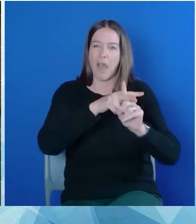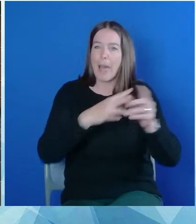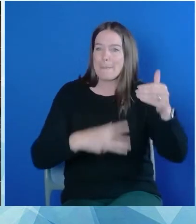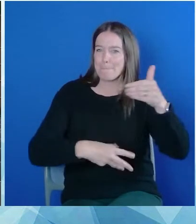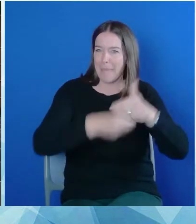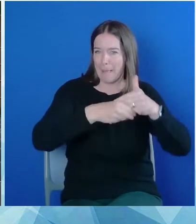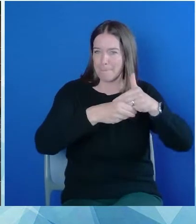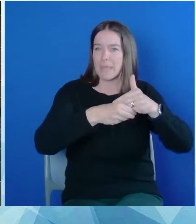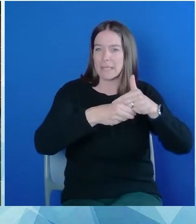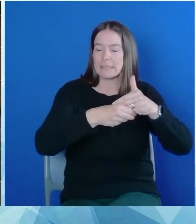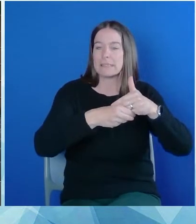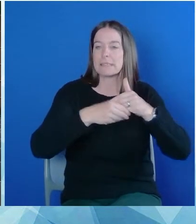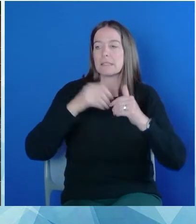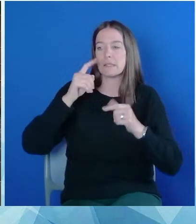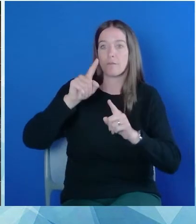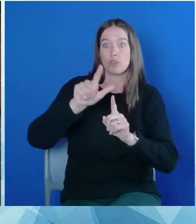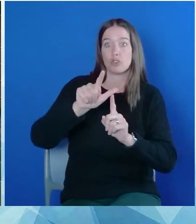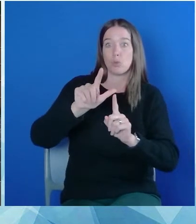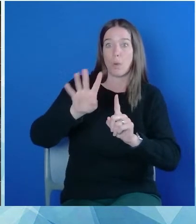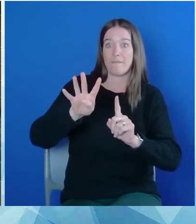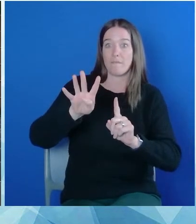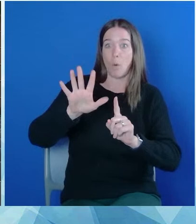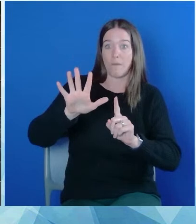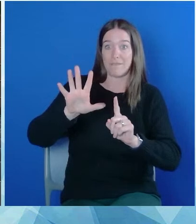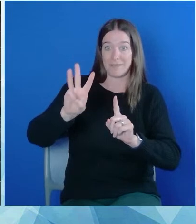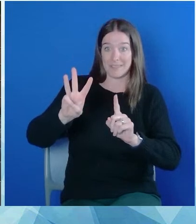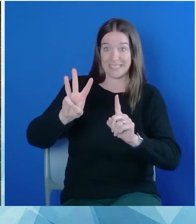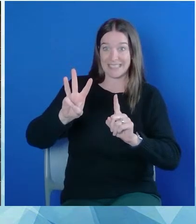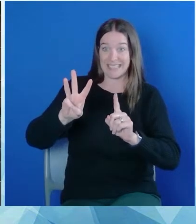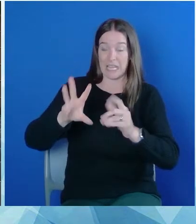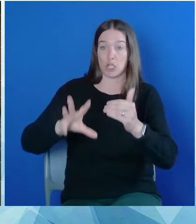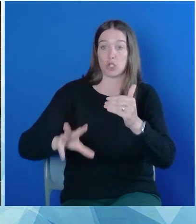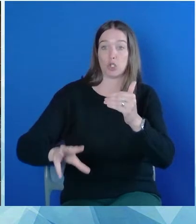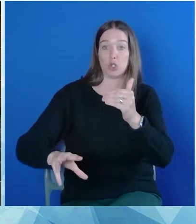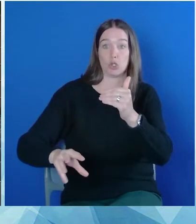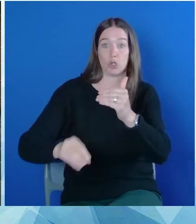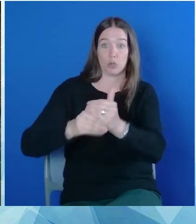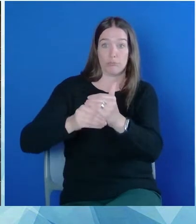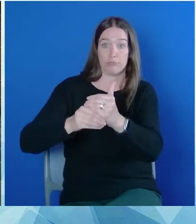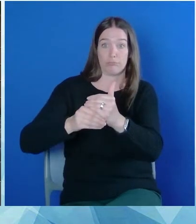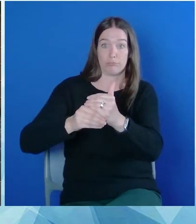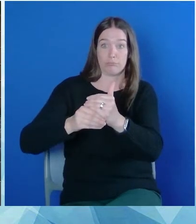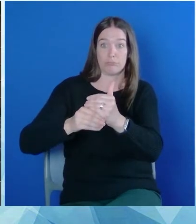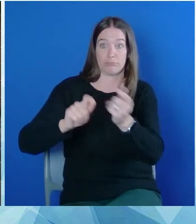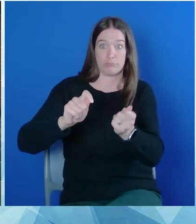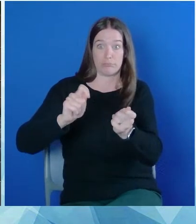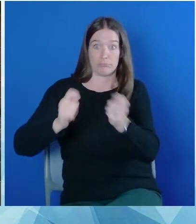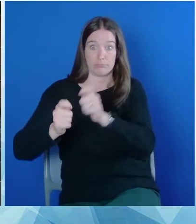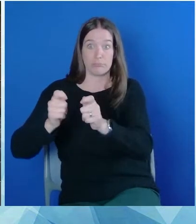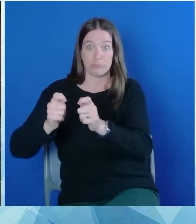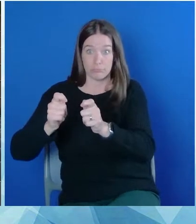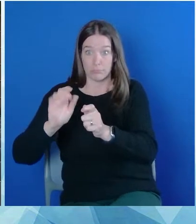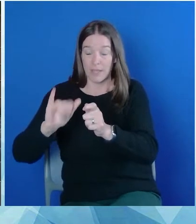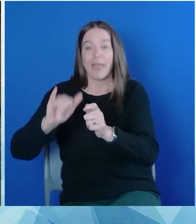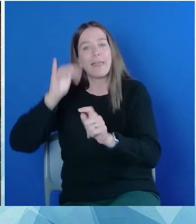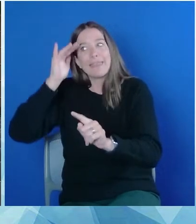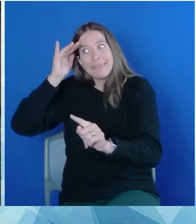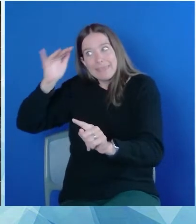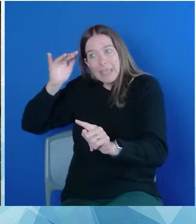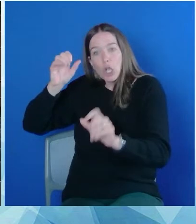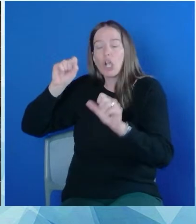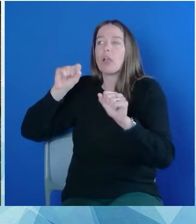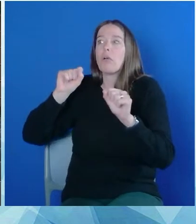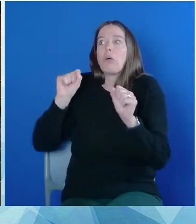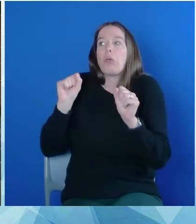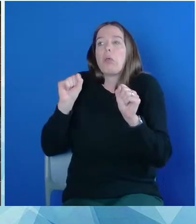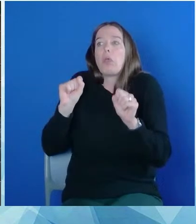amend 2456. And theoretically, it is possible that it could include the